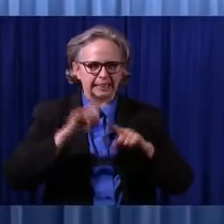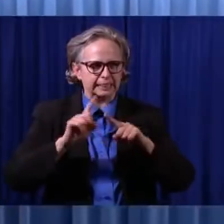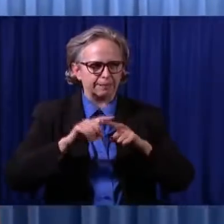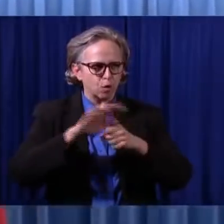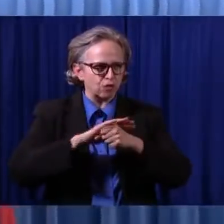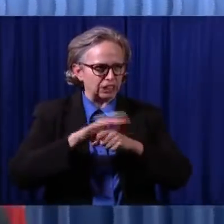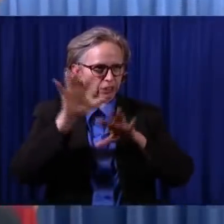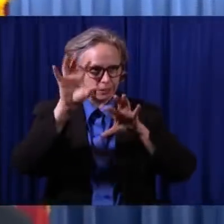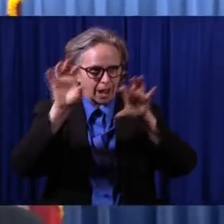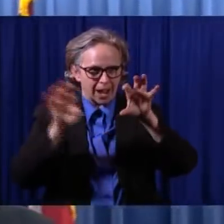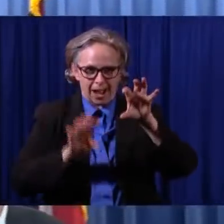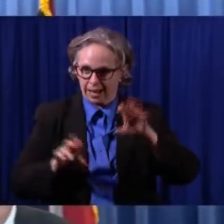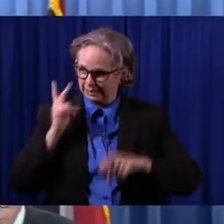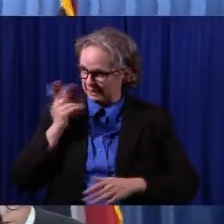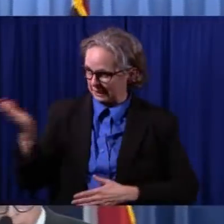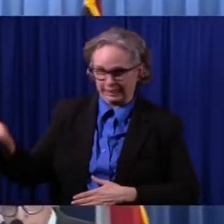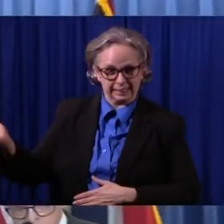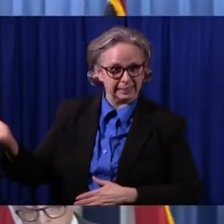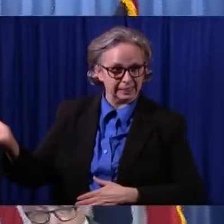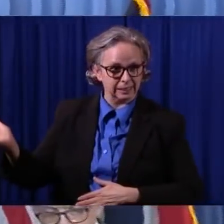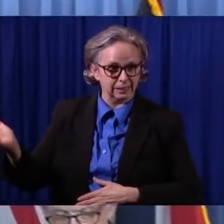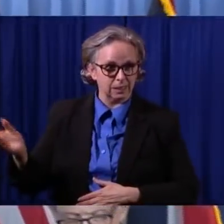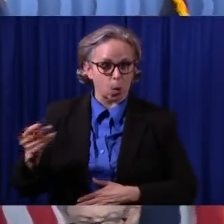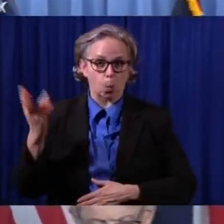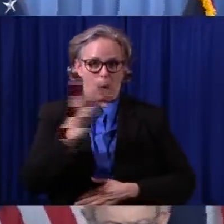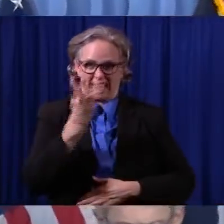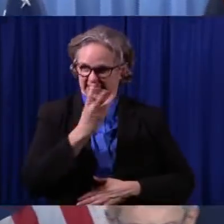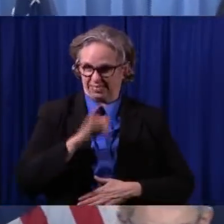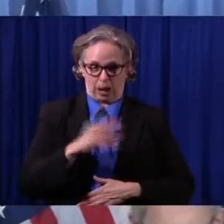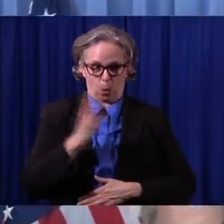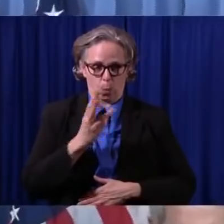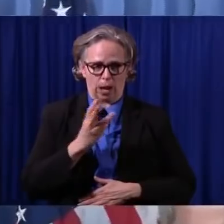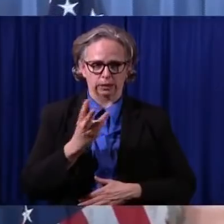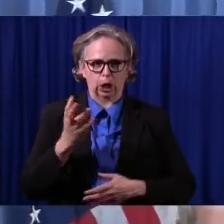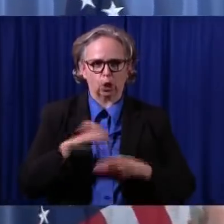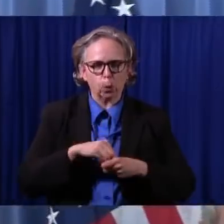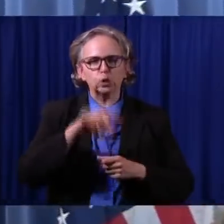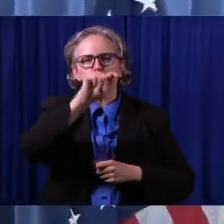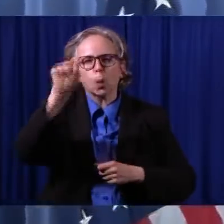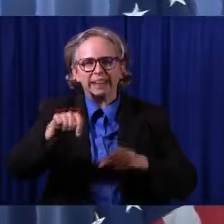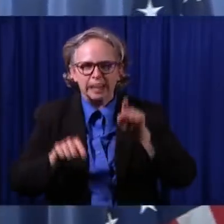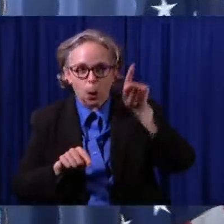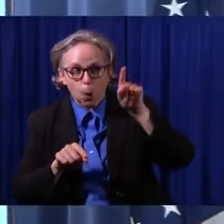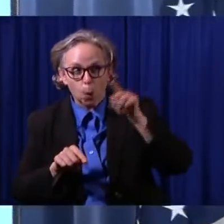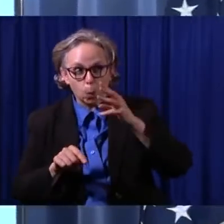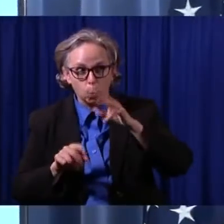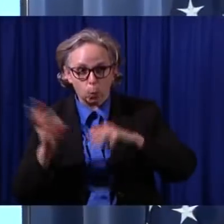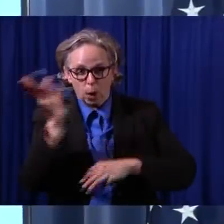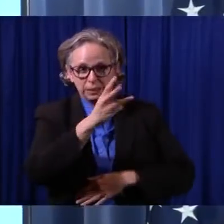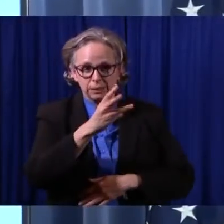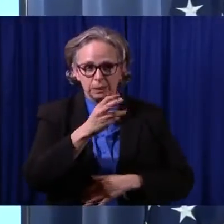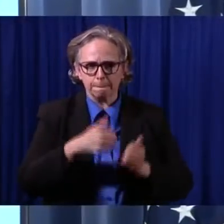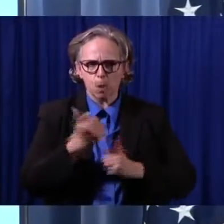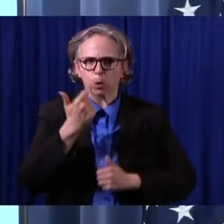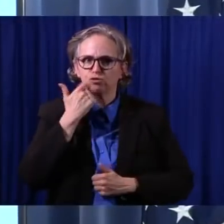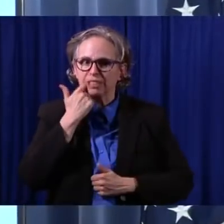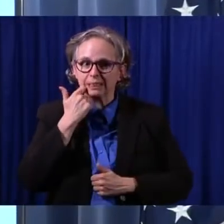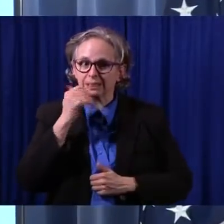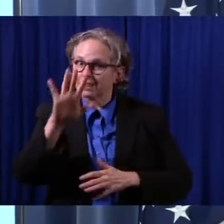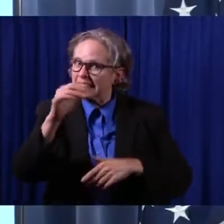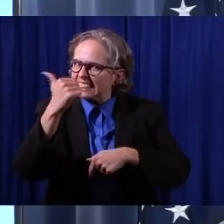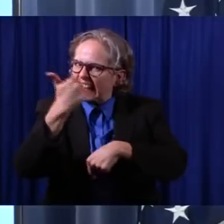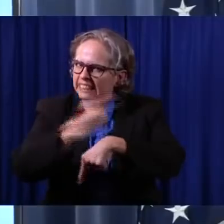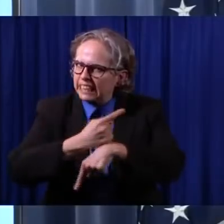here. So Region 1, Northwest Ohio, including Toledo, last available number, again, 10 days old now,